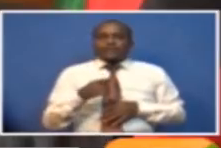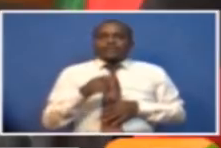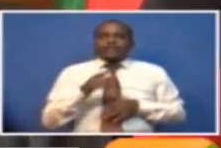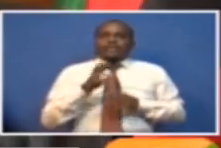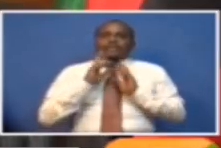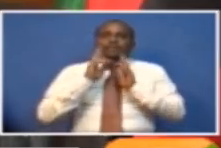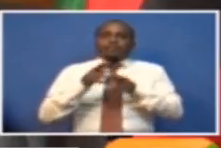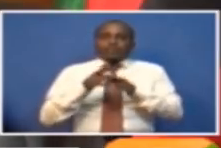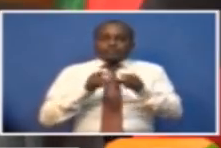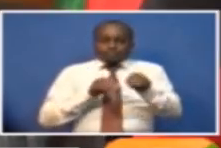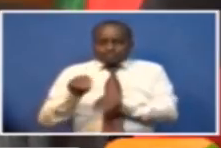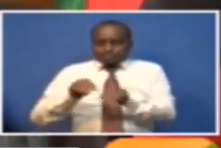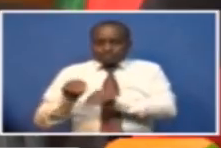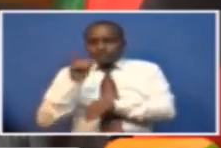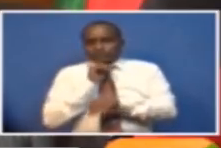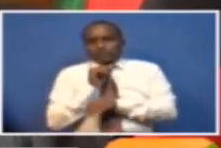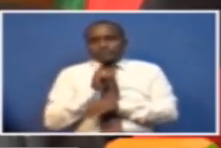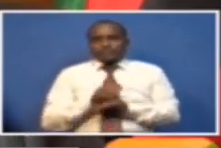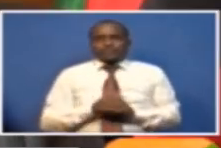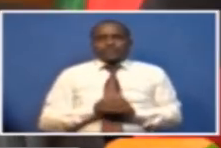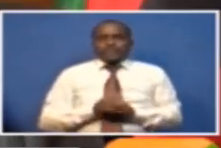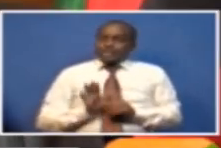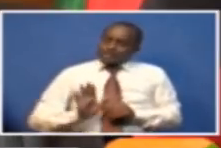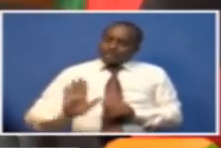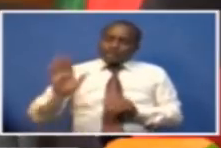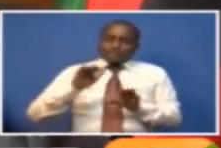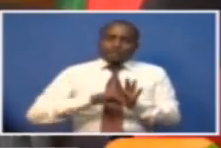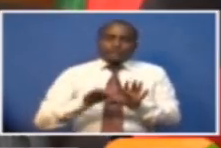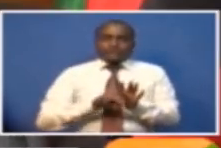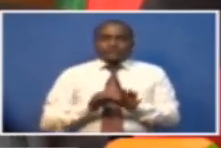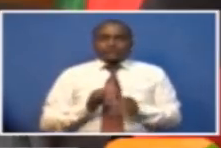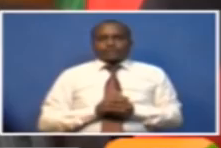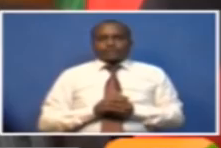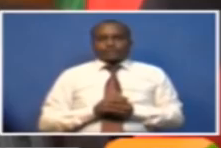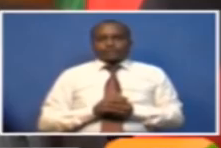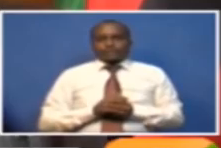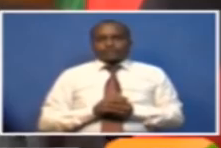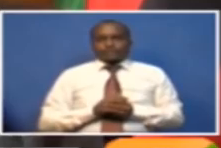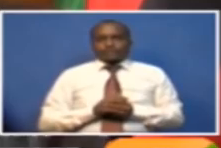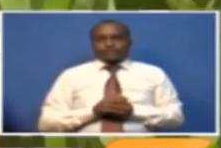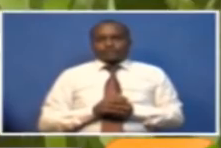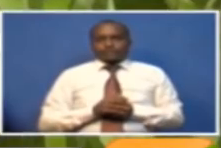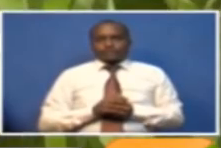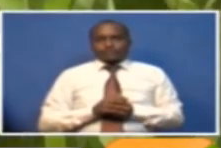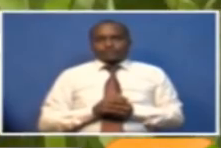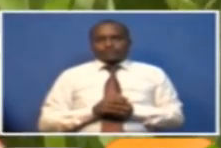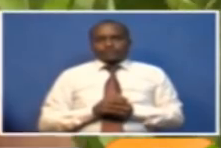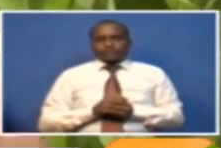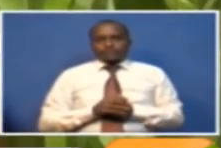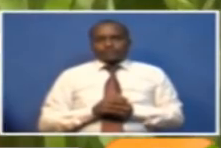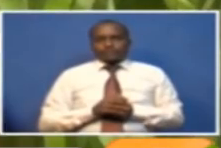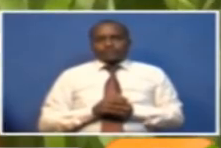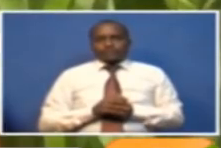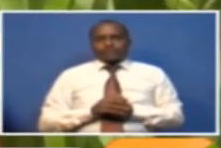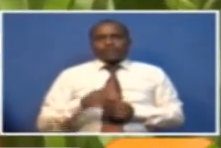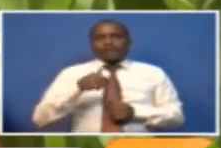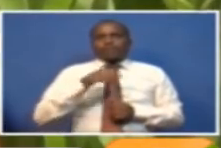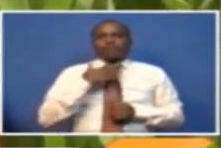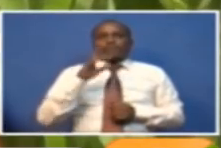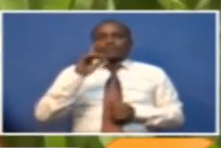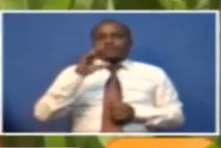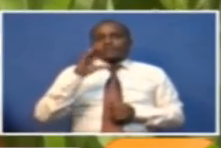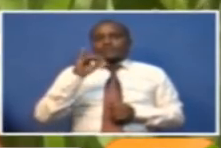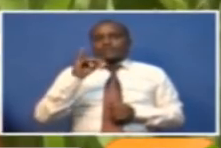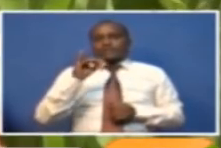doctored were members of his committee, the Honorable Manzo, the Honorable Simba Arati. Tunataka DCI, vile jana